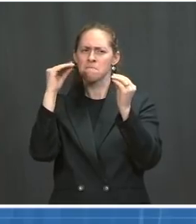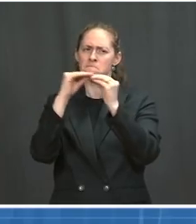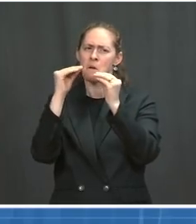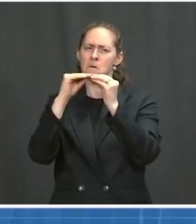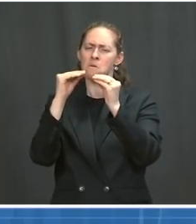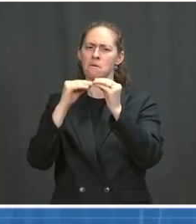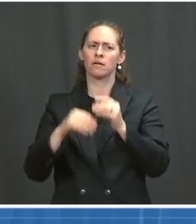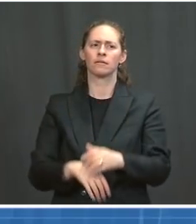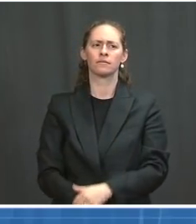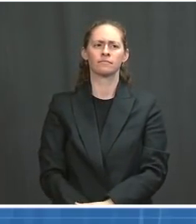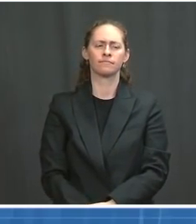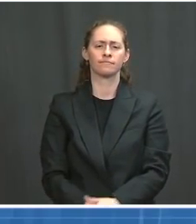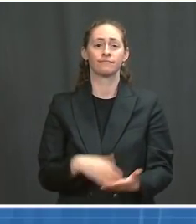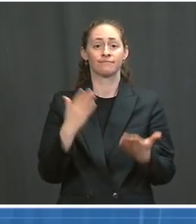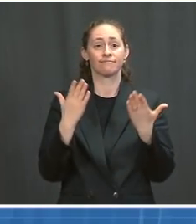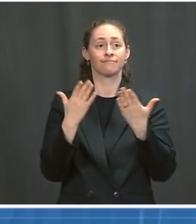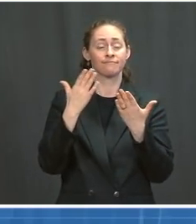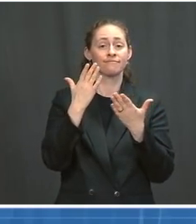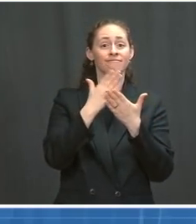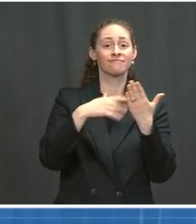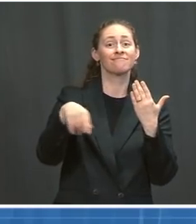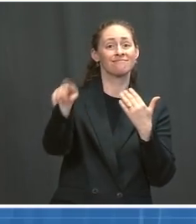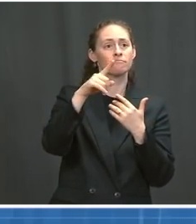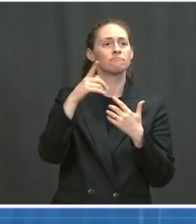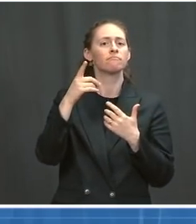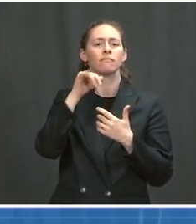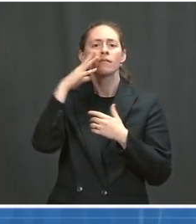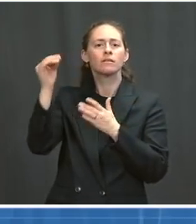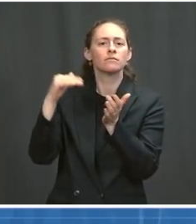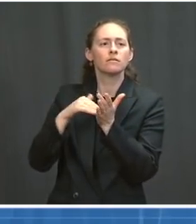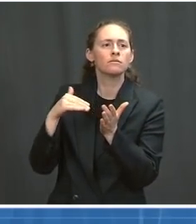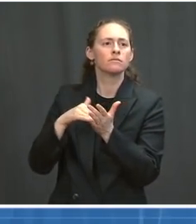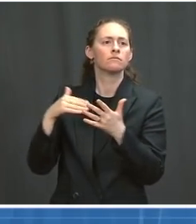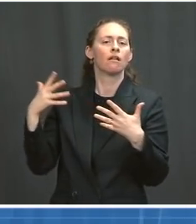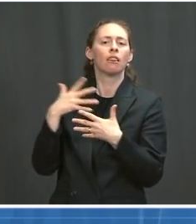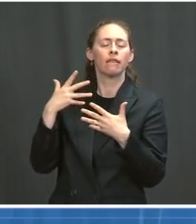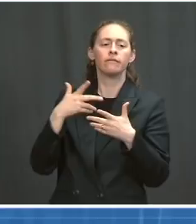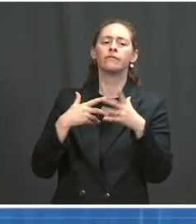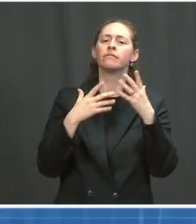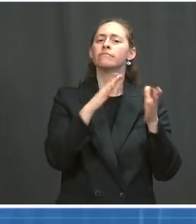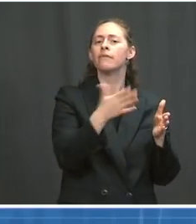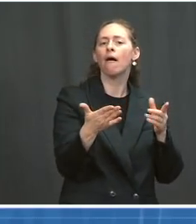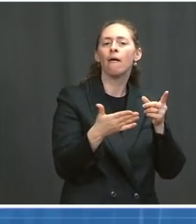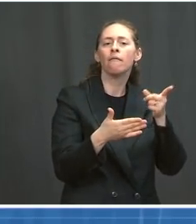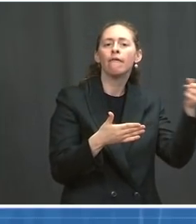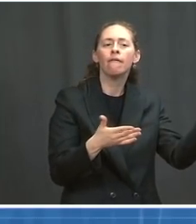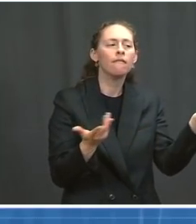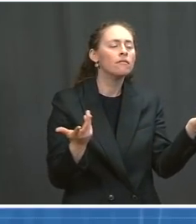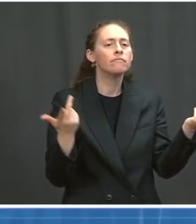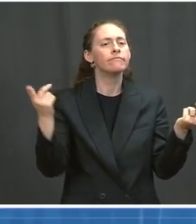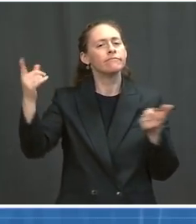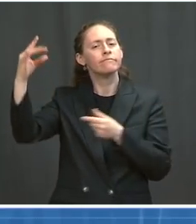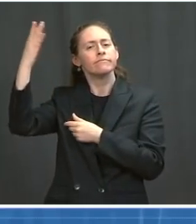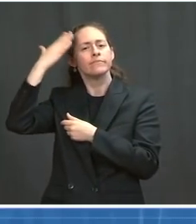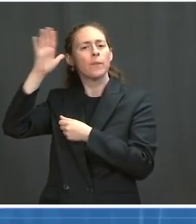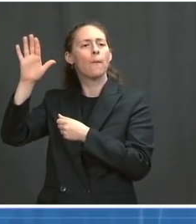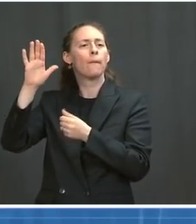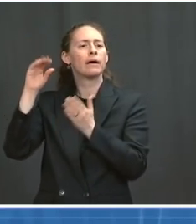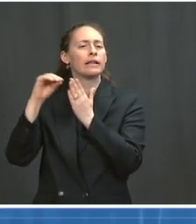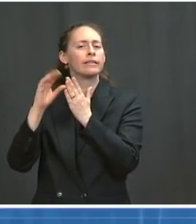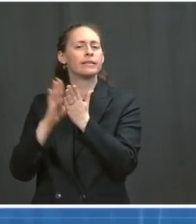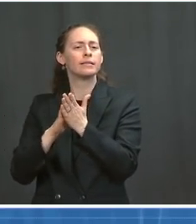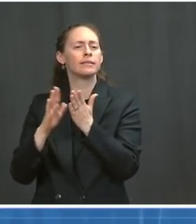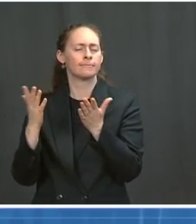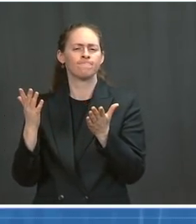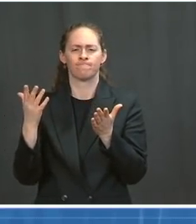care, not presenting to care, and many other things. So we will look at this carefully, and then we will work with